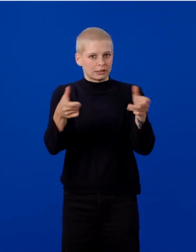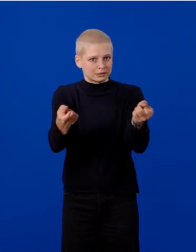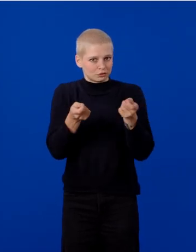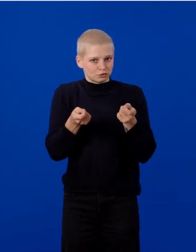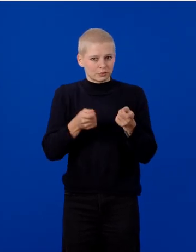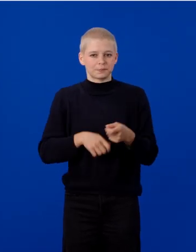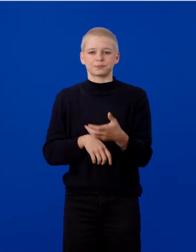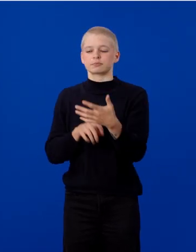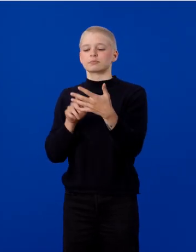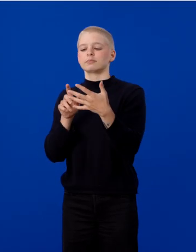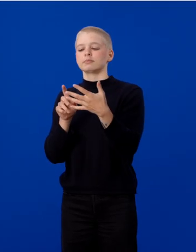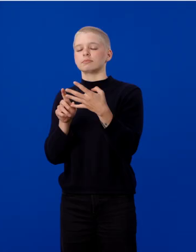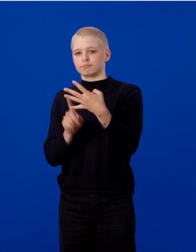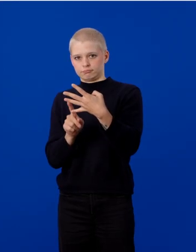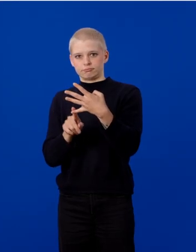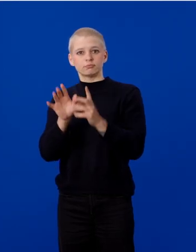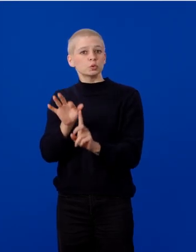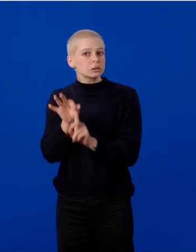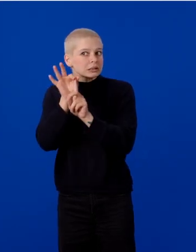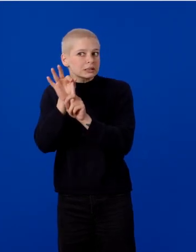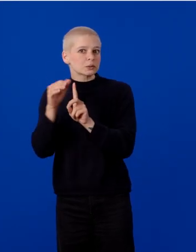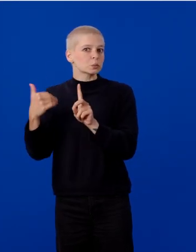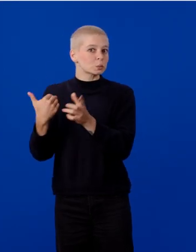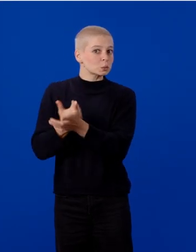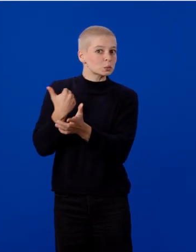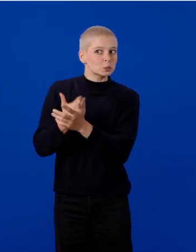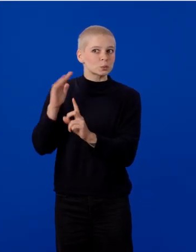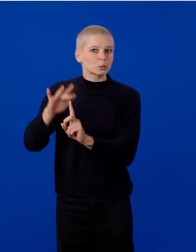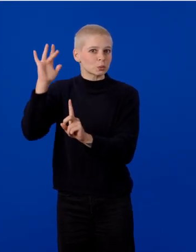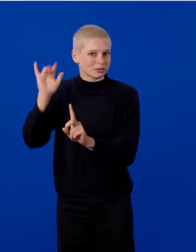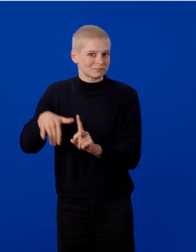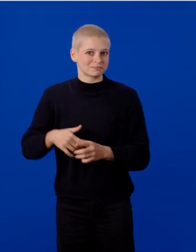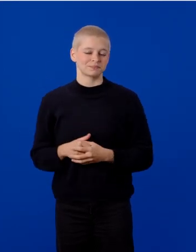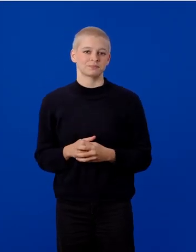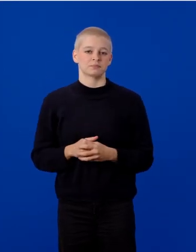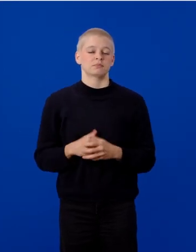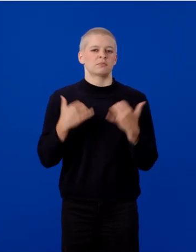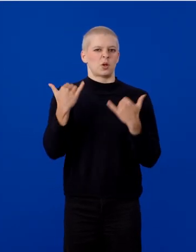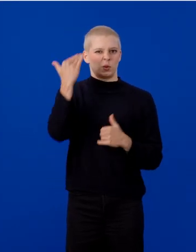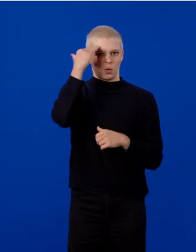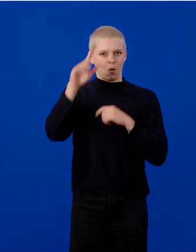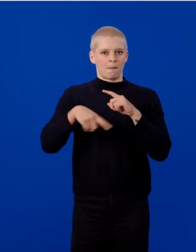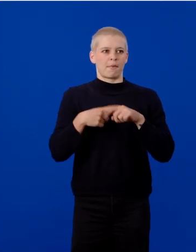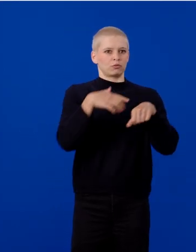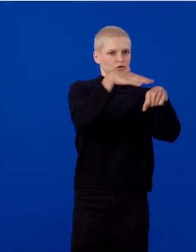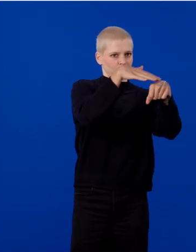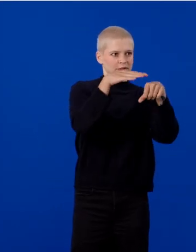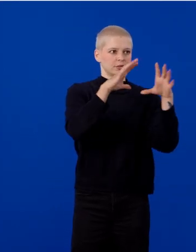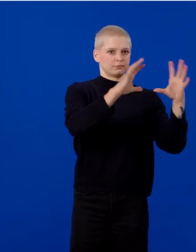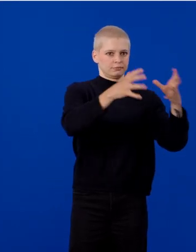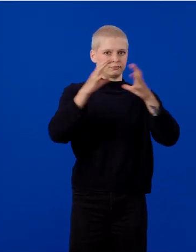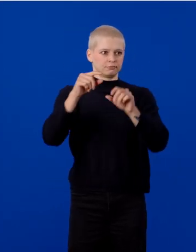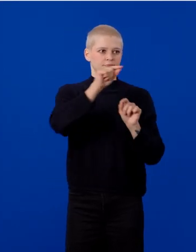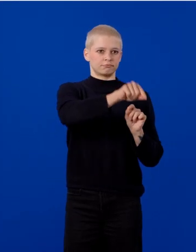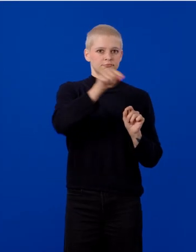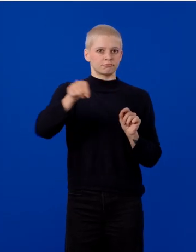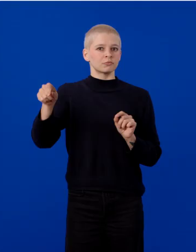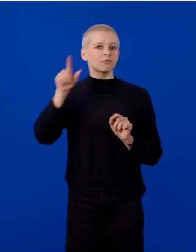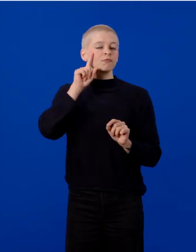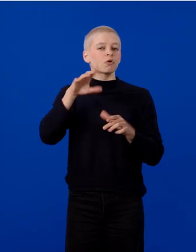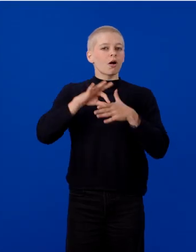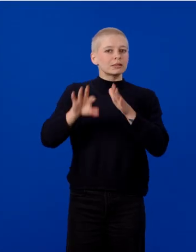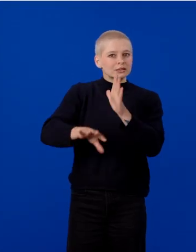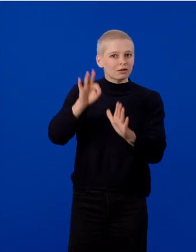and uniqueness and novelty. Now that you know about the surfaces that exist for content discovery on the Horizon